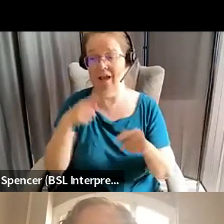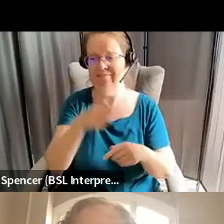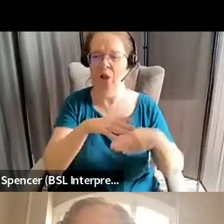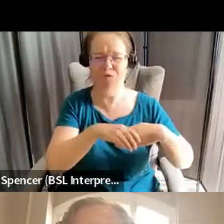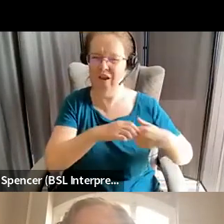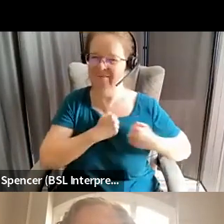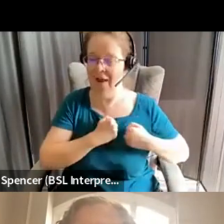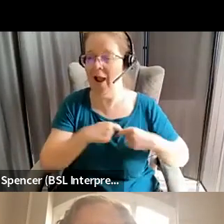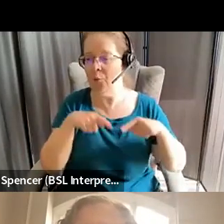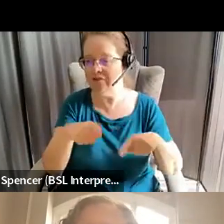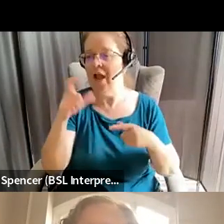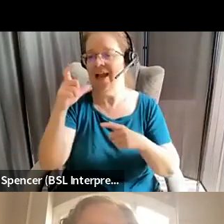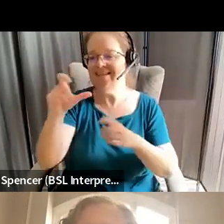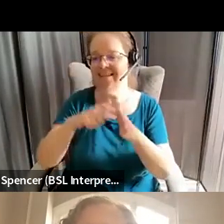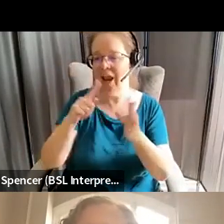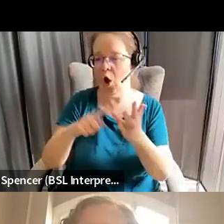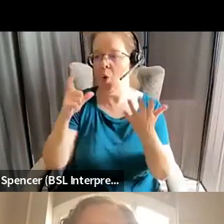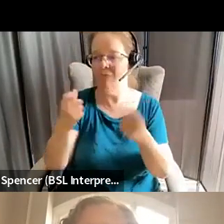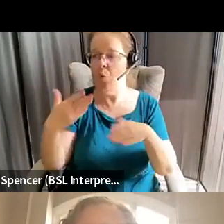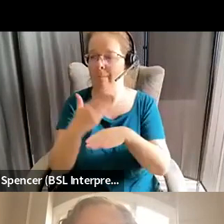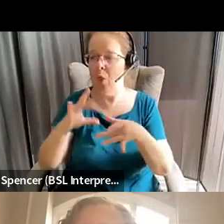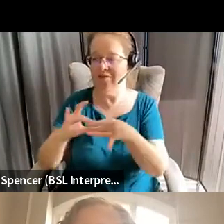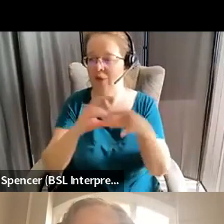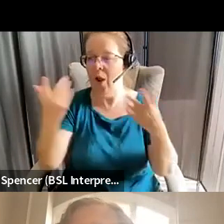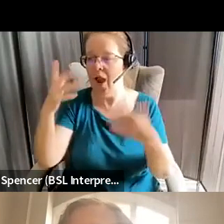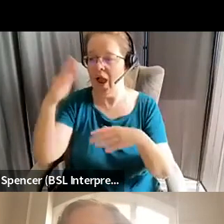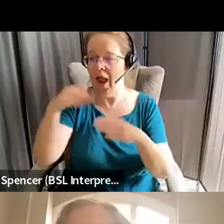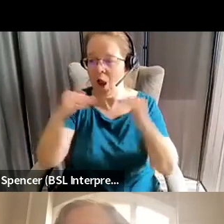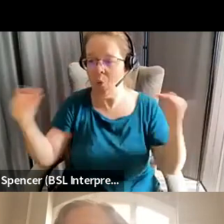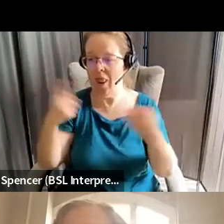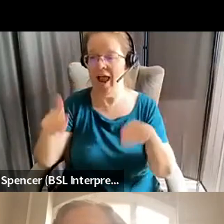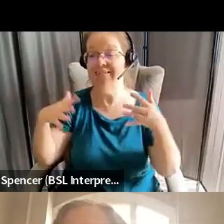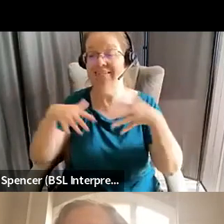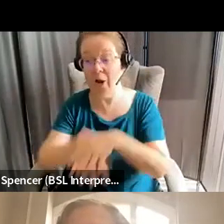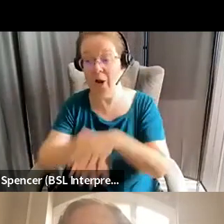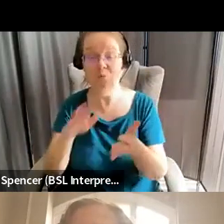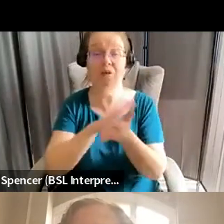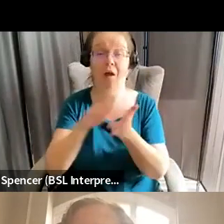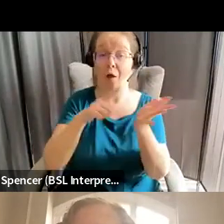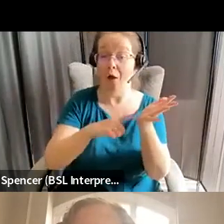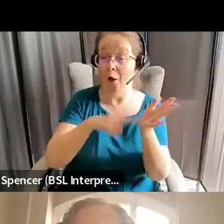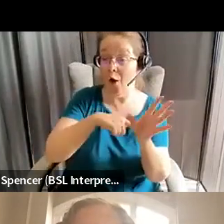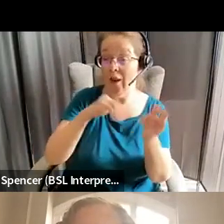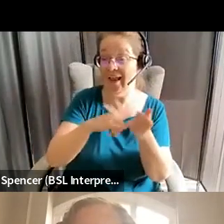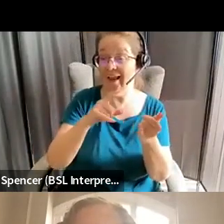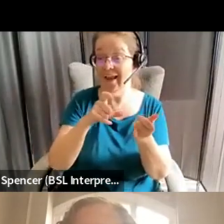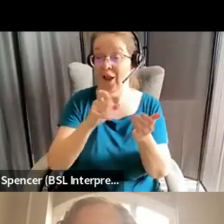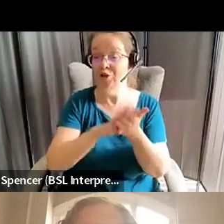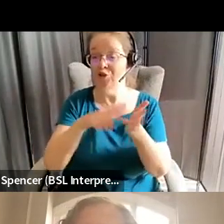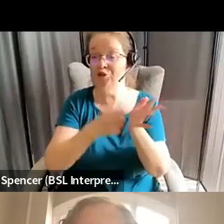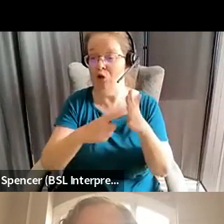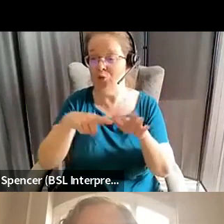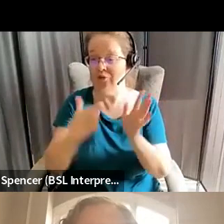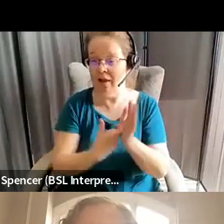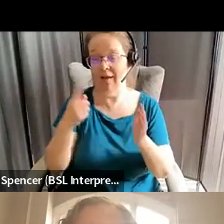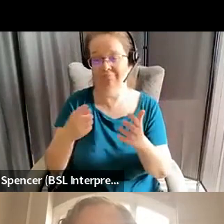Network for Equality and Inclusion. And we also have Holly Schroeder, a previous panelist on our accessibility roundtables, who's